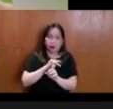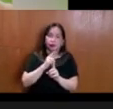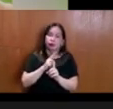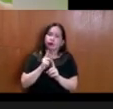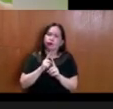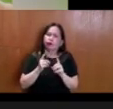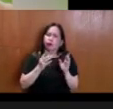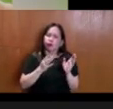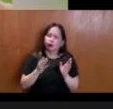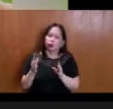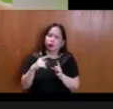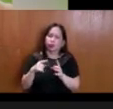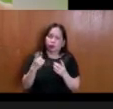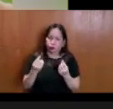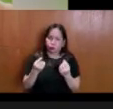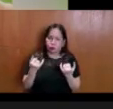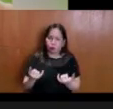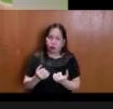that we're doing.